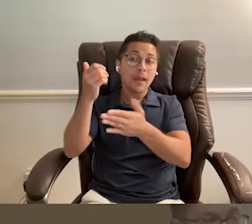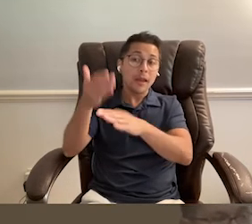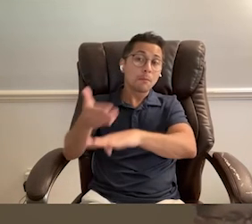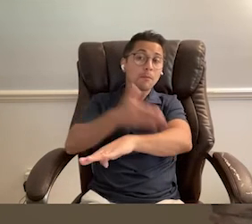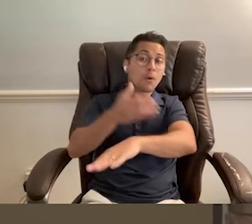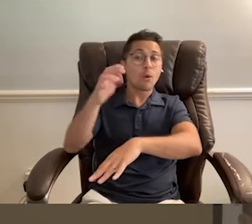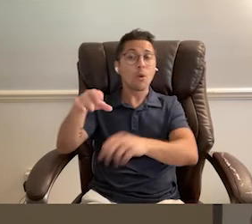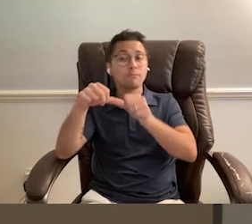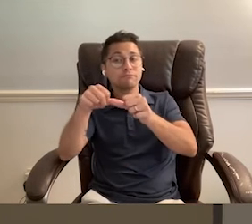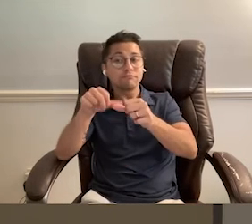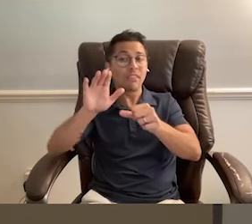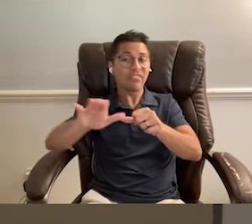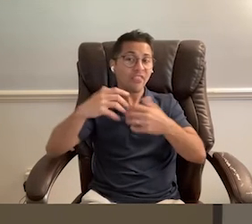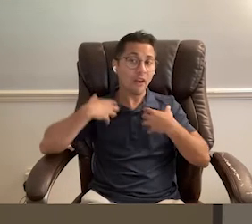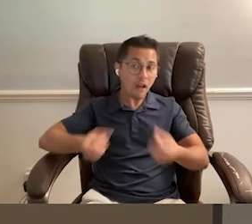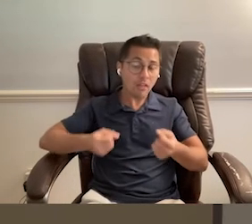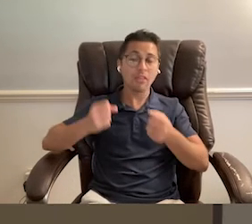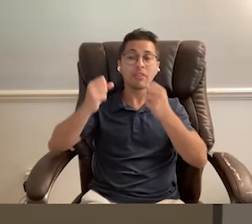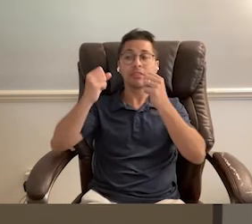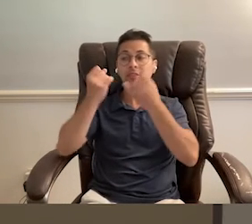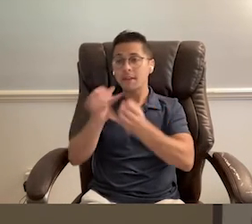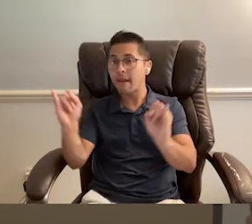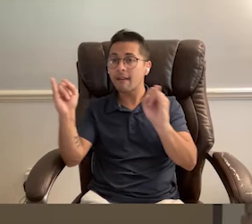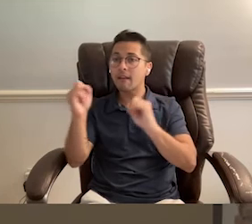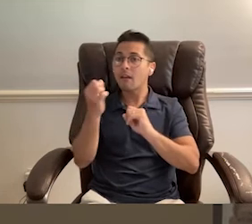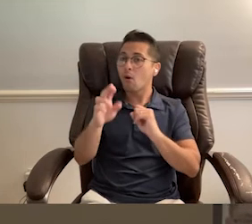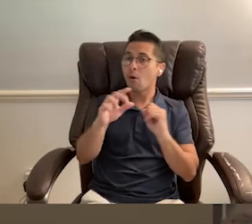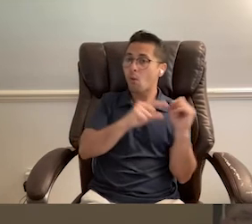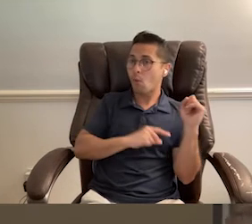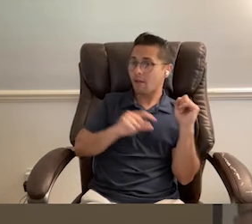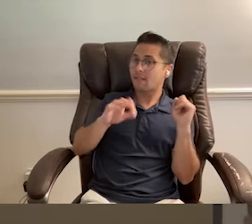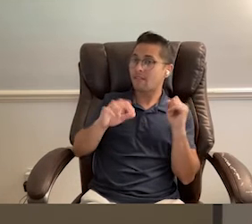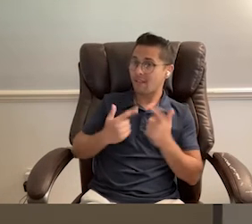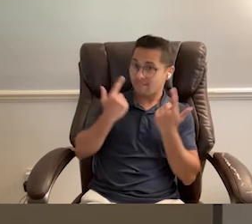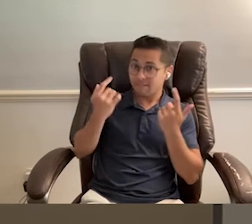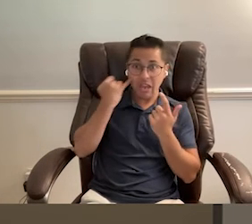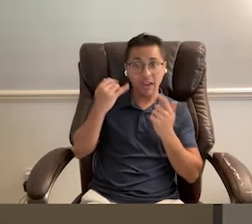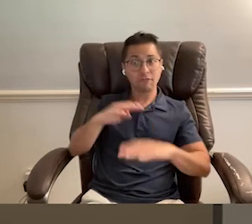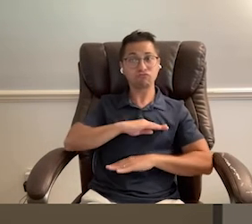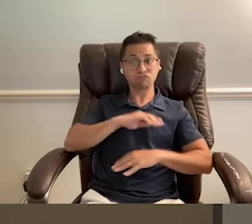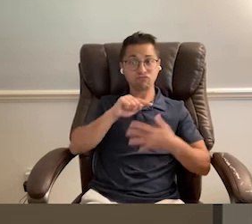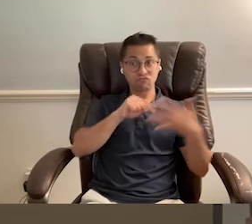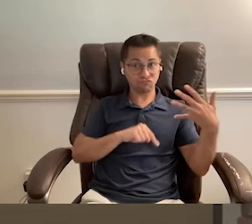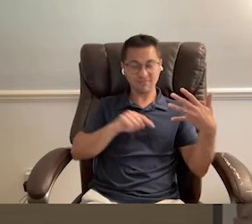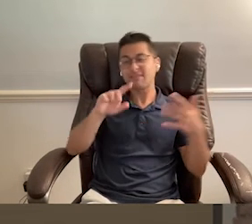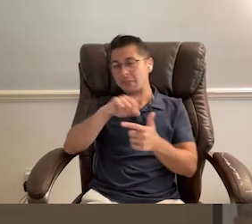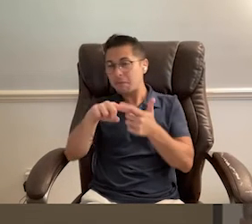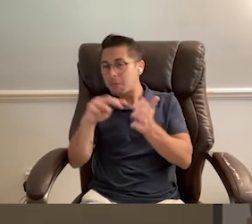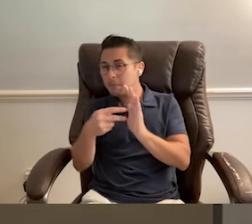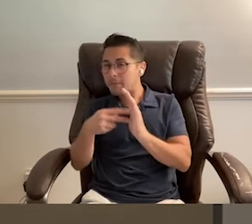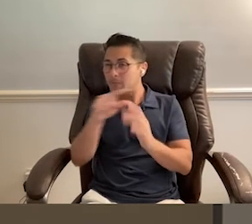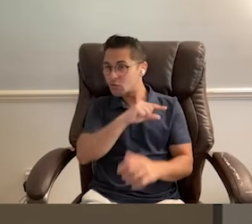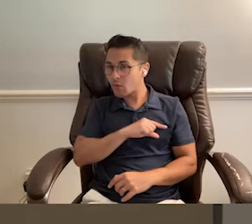health, independence, or quality of life? If it meets that, then it is a qualified disability expense. To